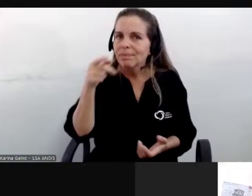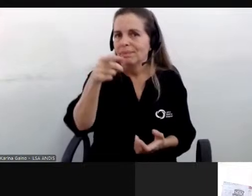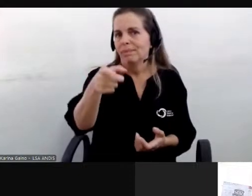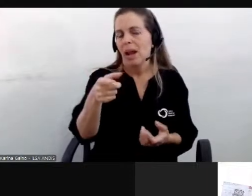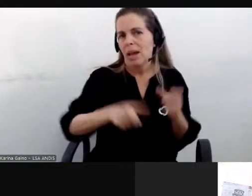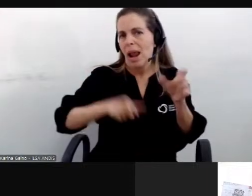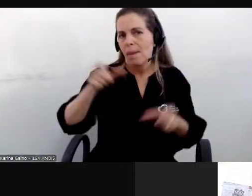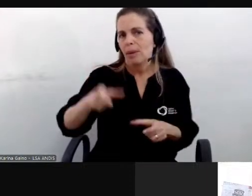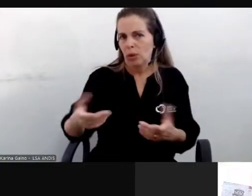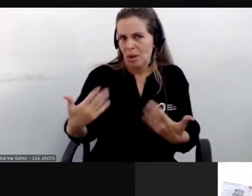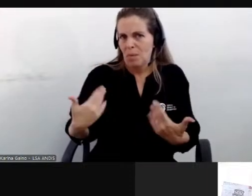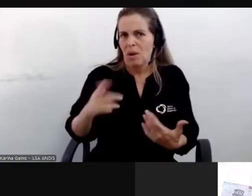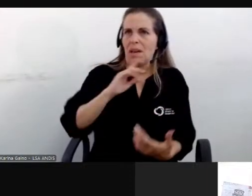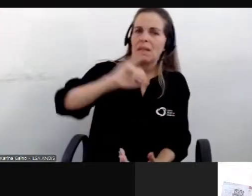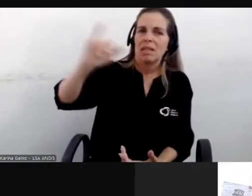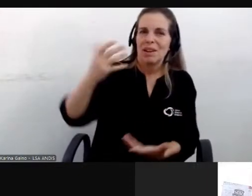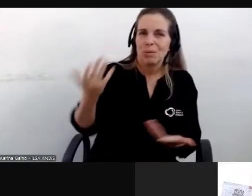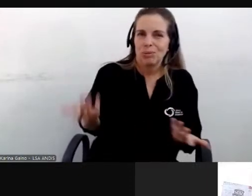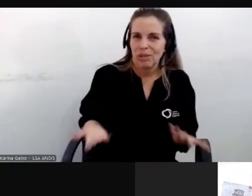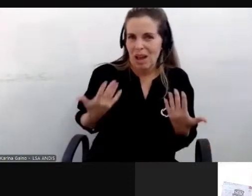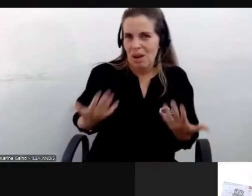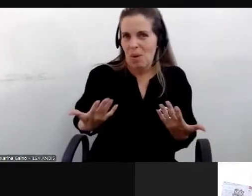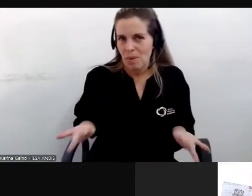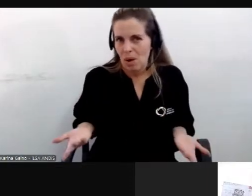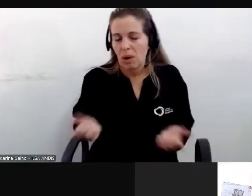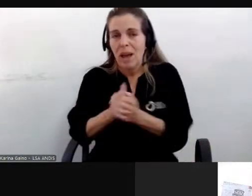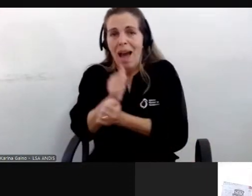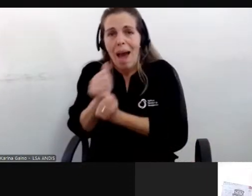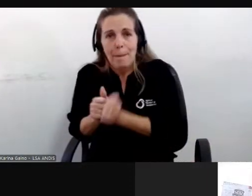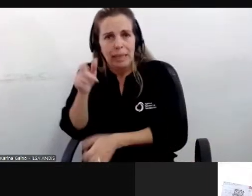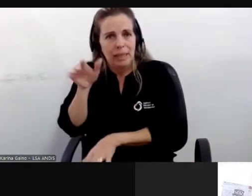that we need justice.